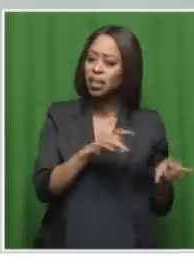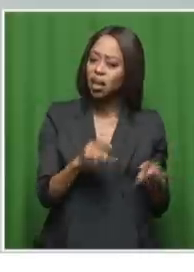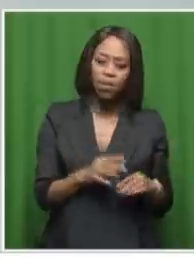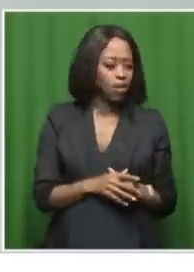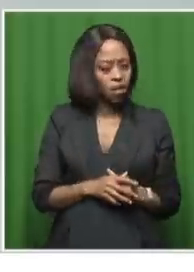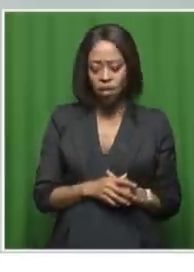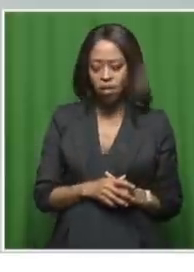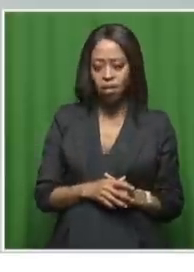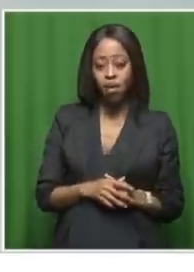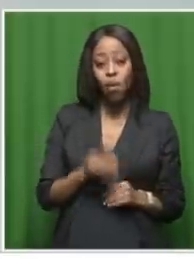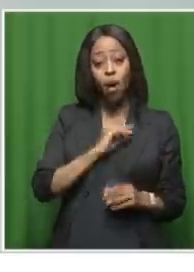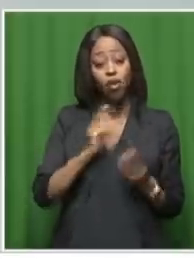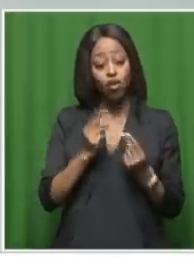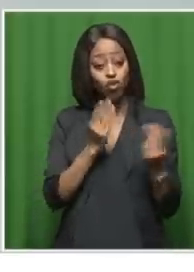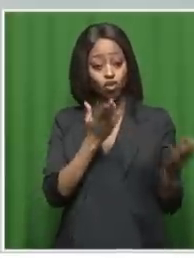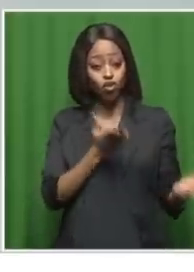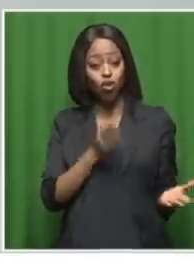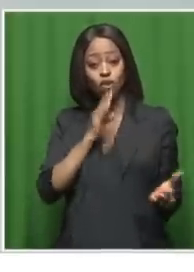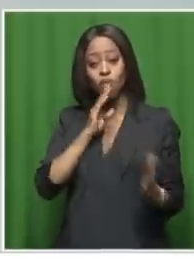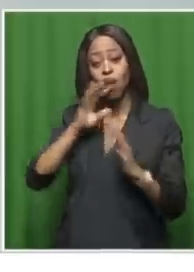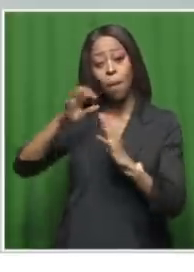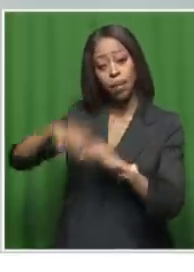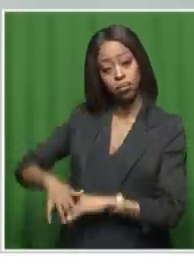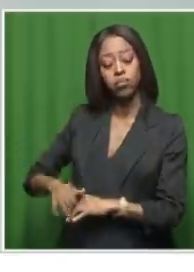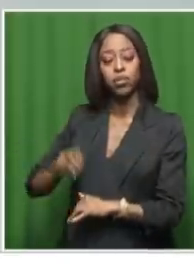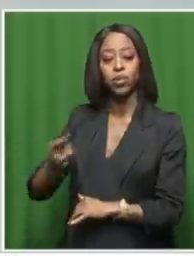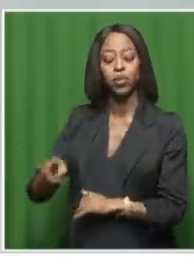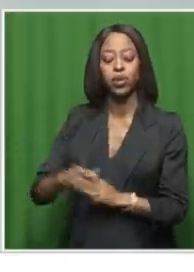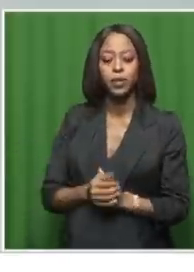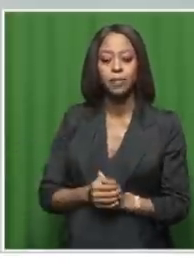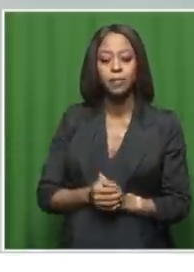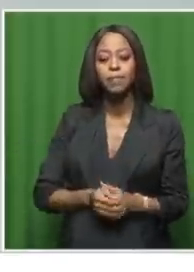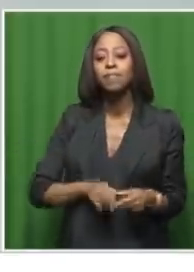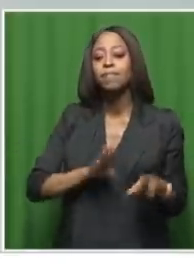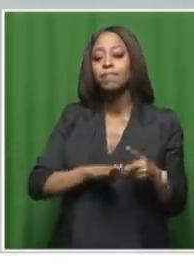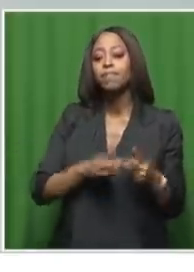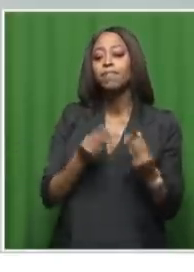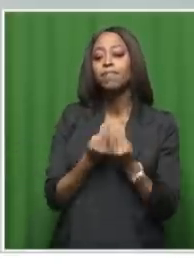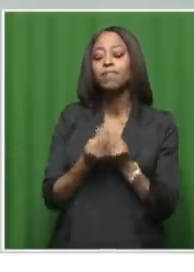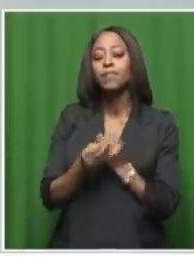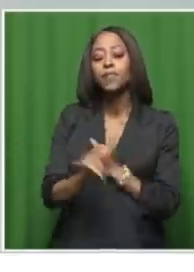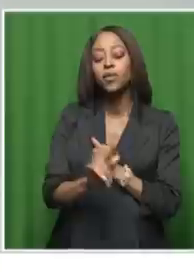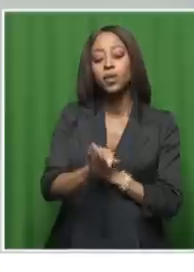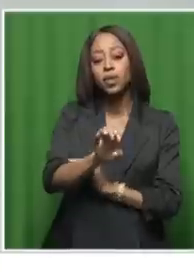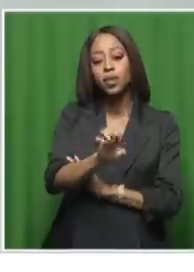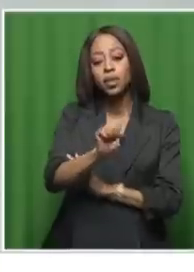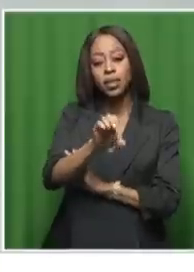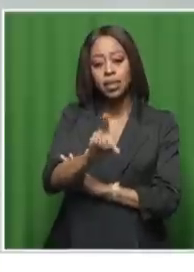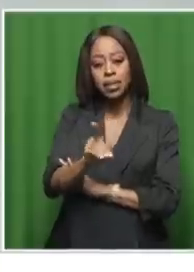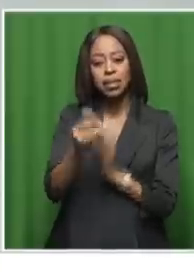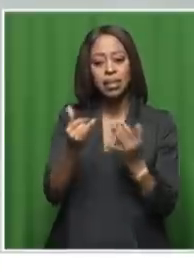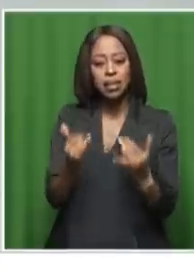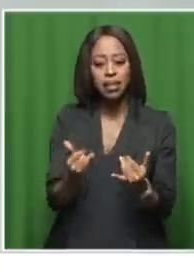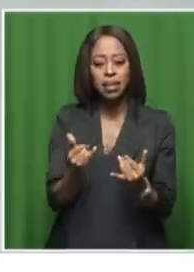on localization and other aspects that we want to drive. The second component is that ESD has now become a tick box